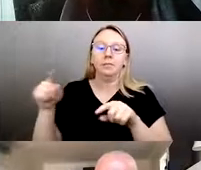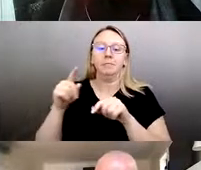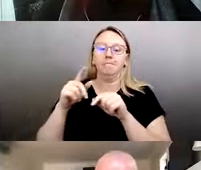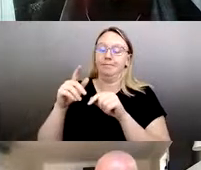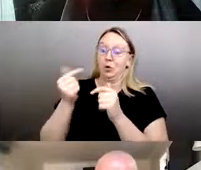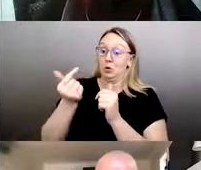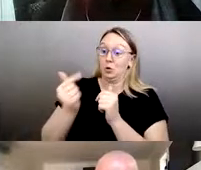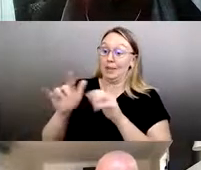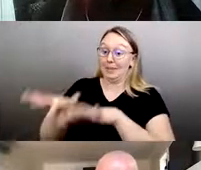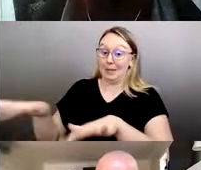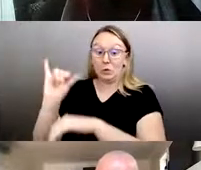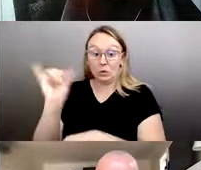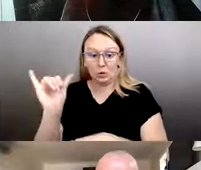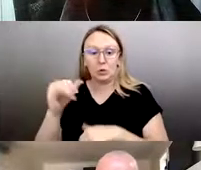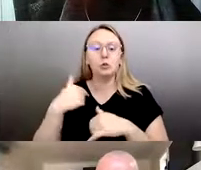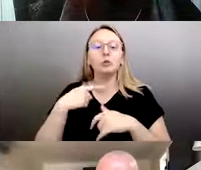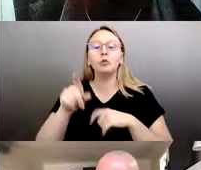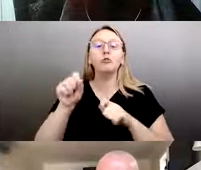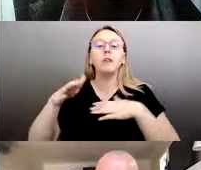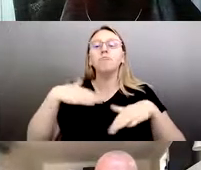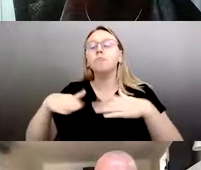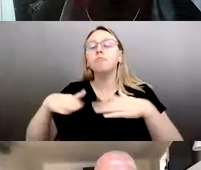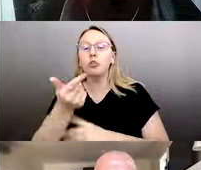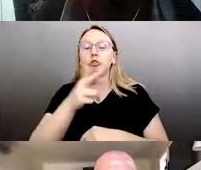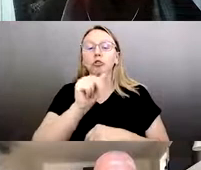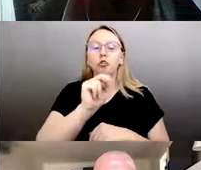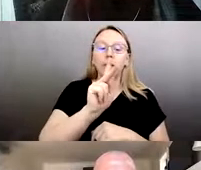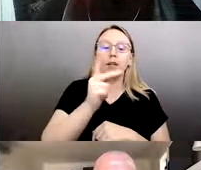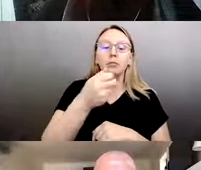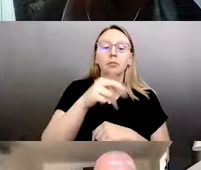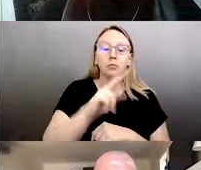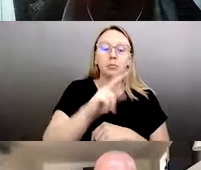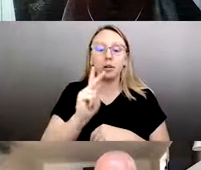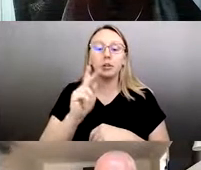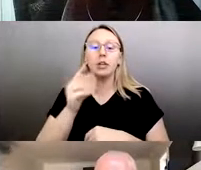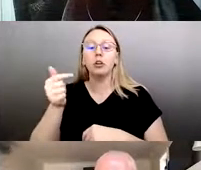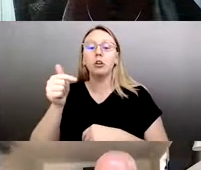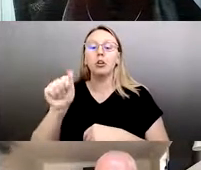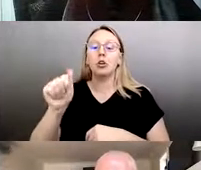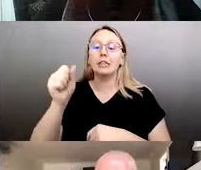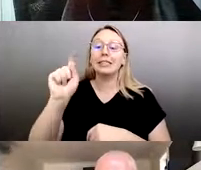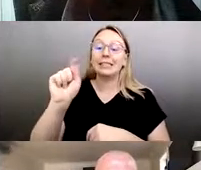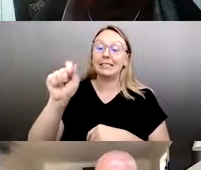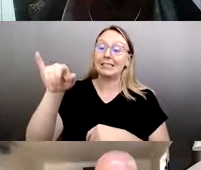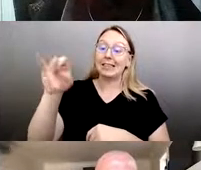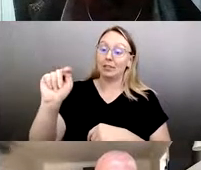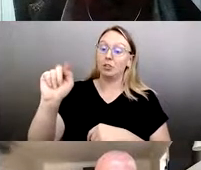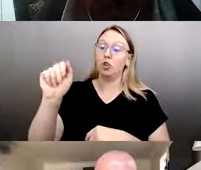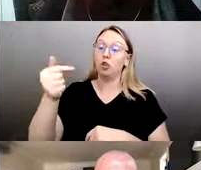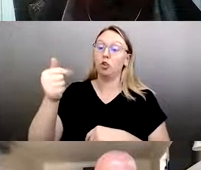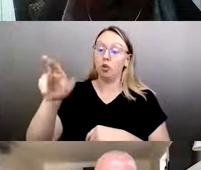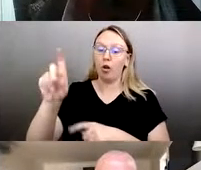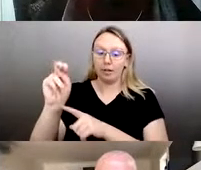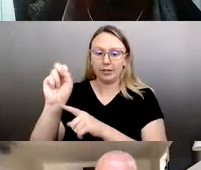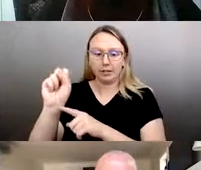Meander through sprawling Grant Park and encounter St. Gaudens Lincoln, head of state. St. Gaudens' home and studio is preserved in Cornish,